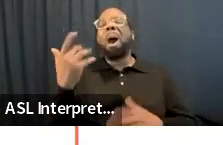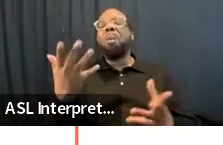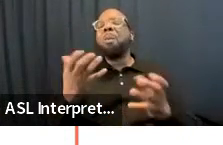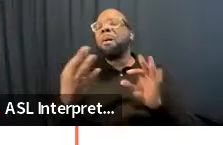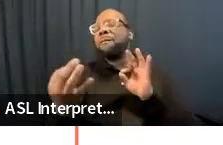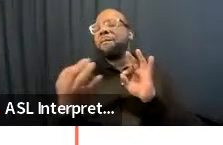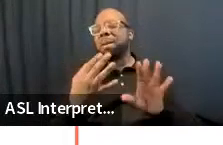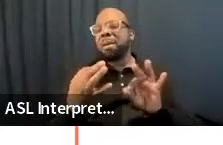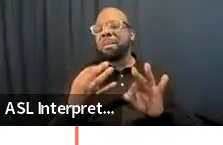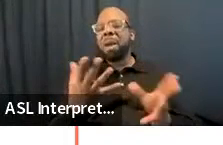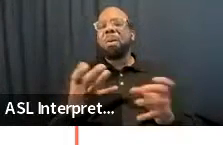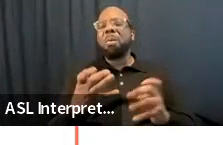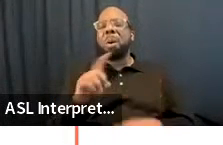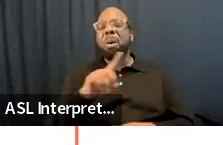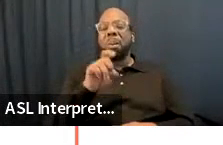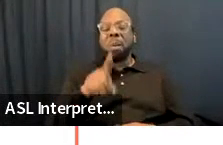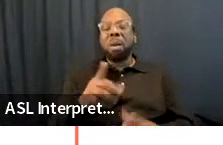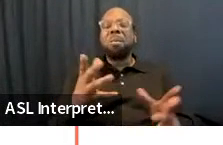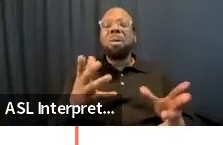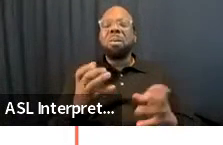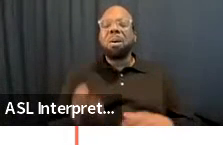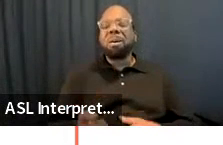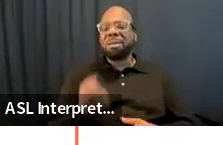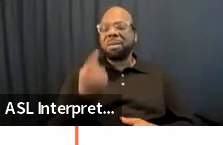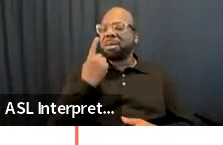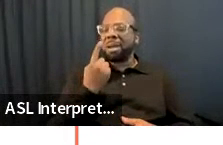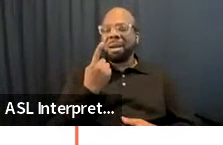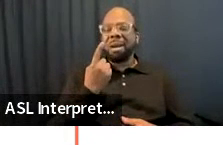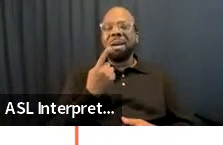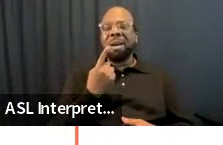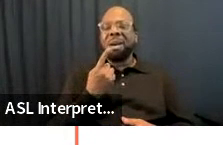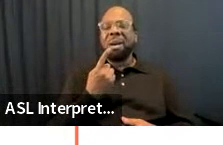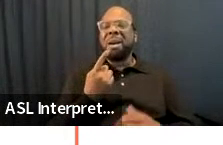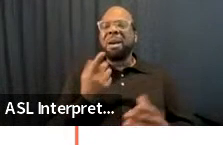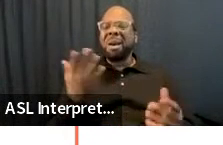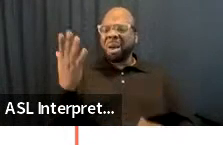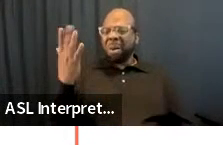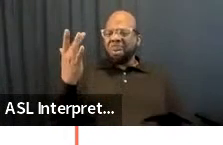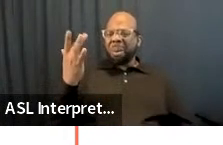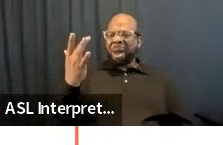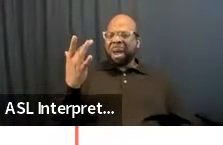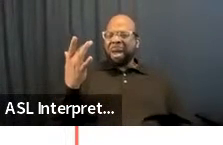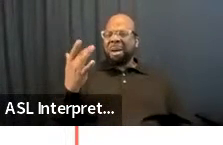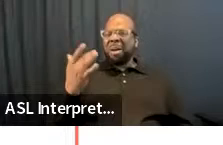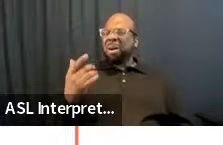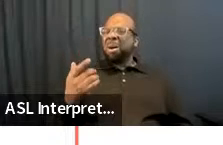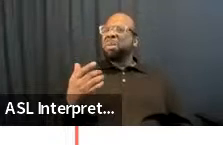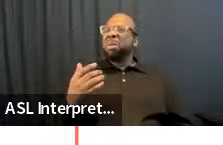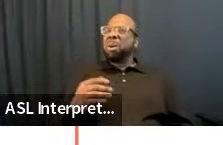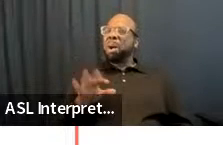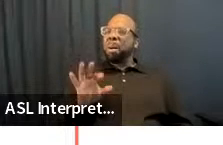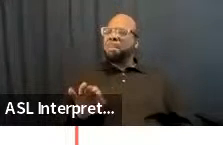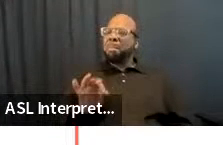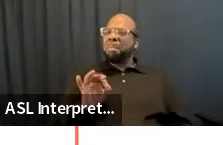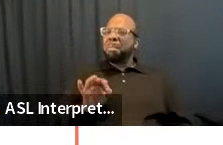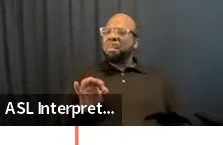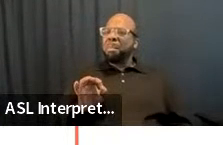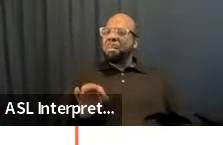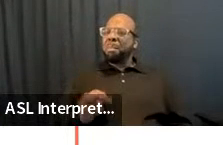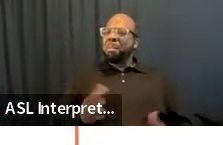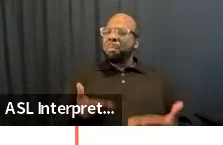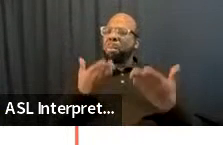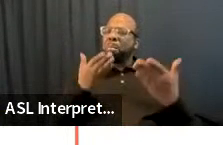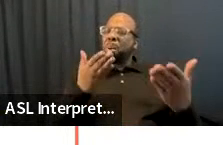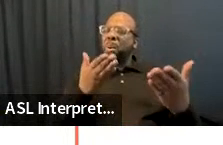want questions, and we want to understand, are we getting these proposals right? We've spent the last year speaking